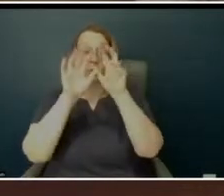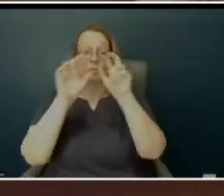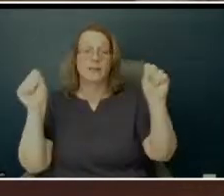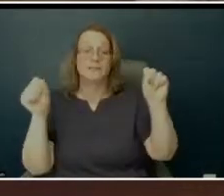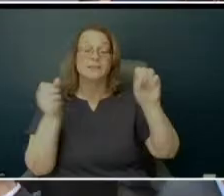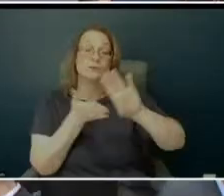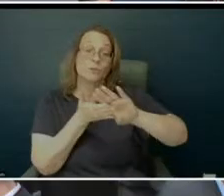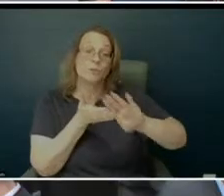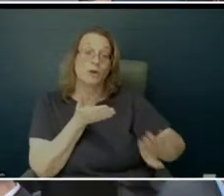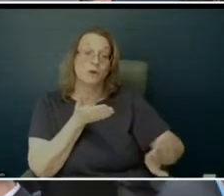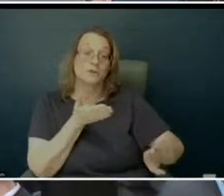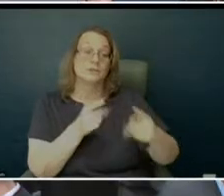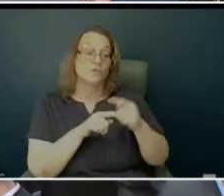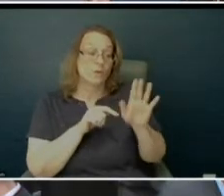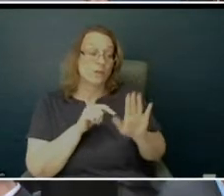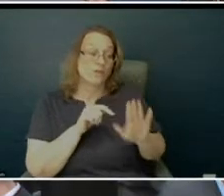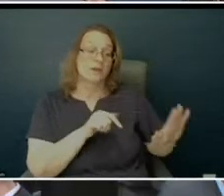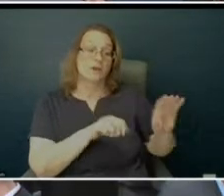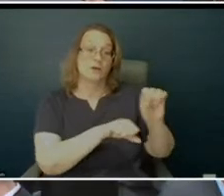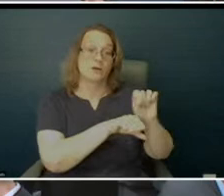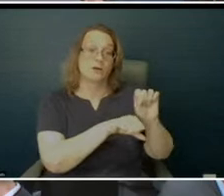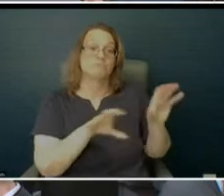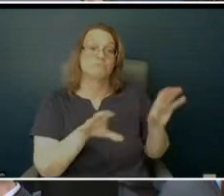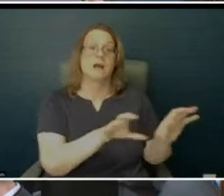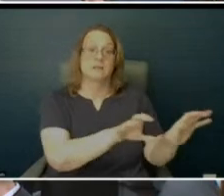yield back.